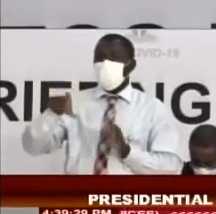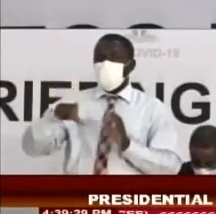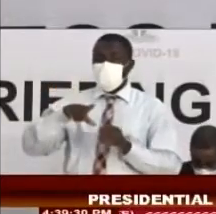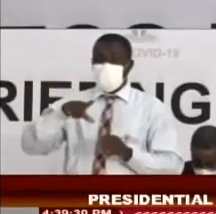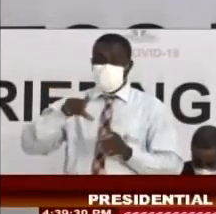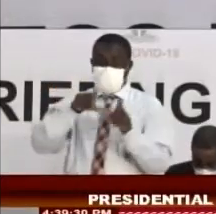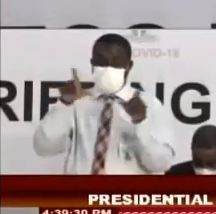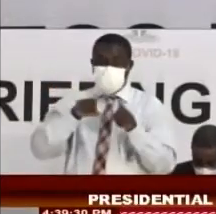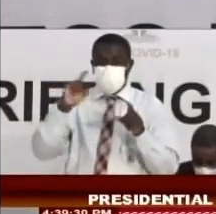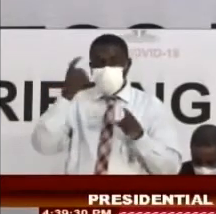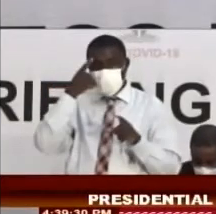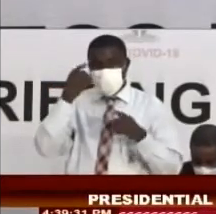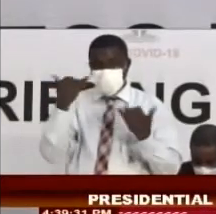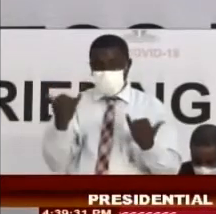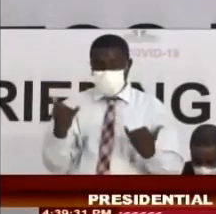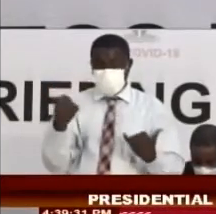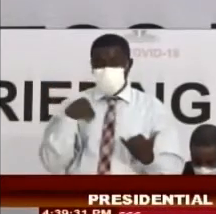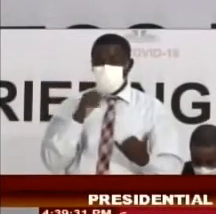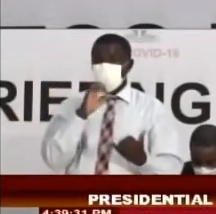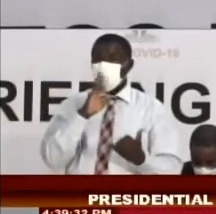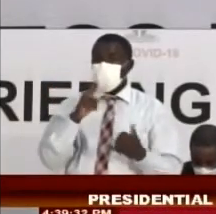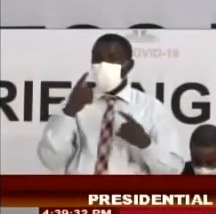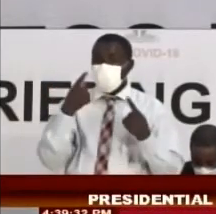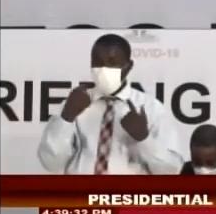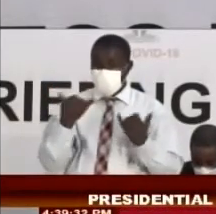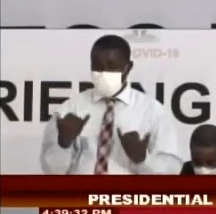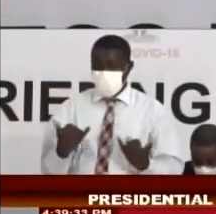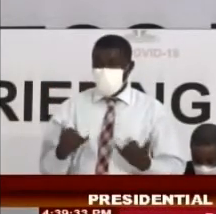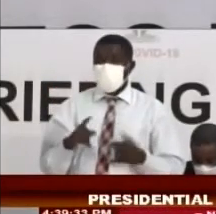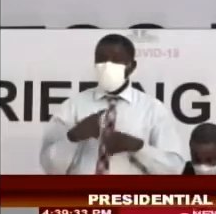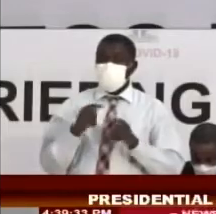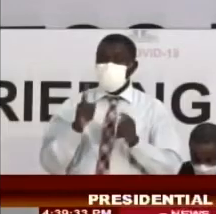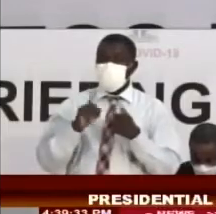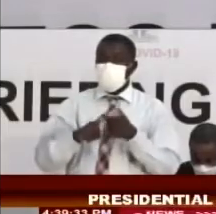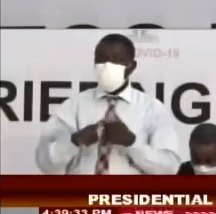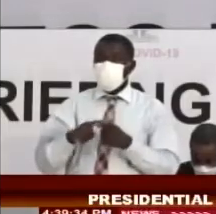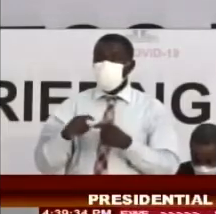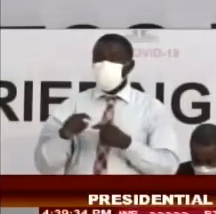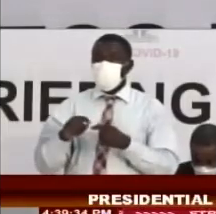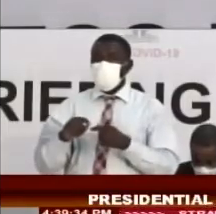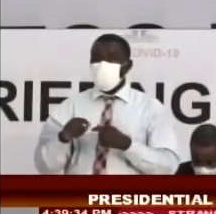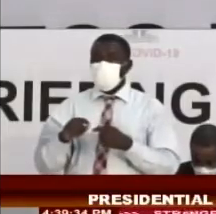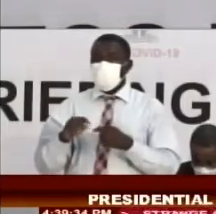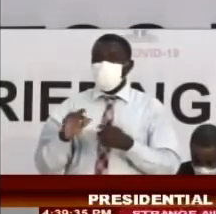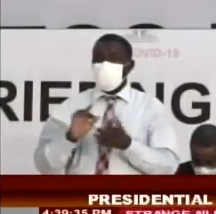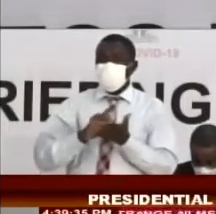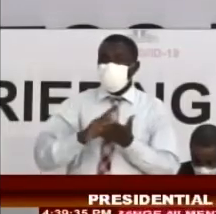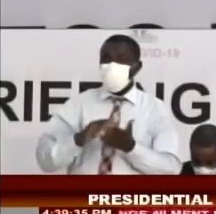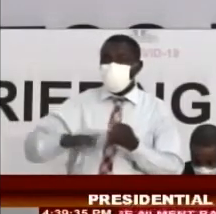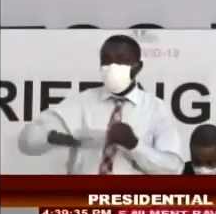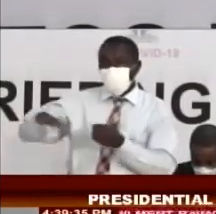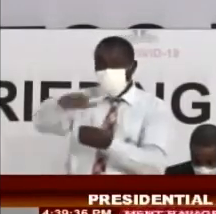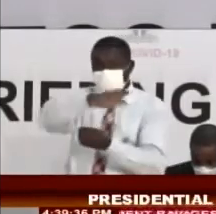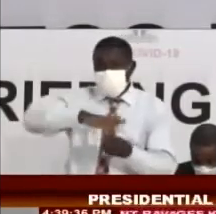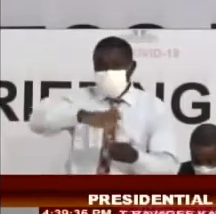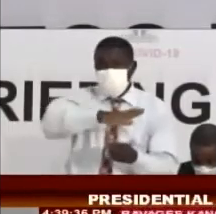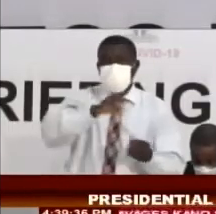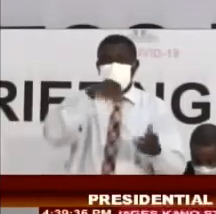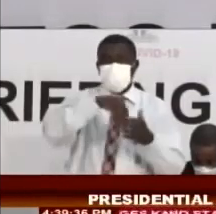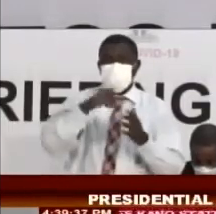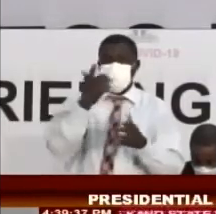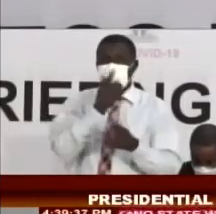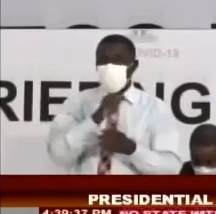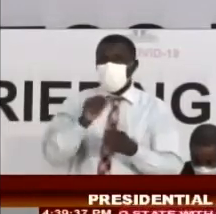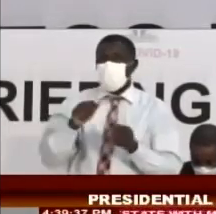currently disinfecting 150 high-risk areas, again around the 774